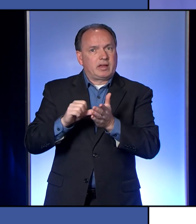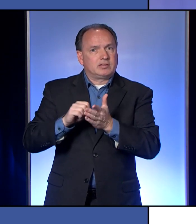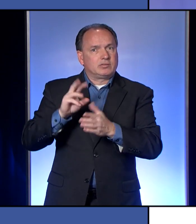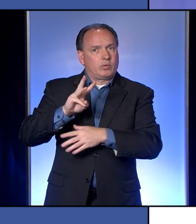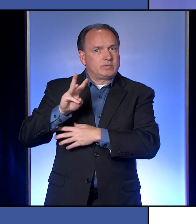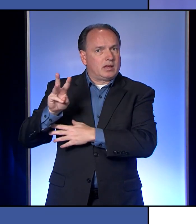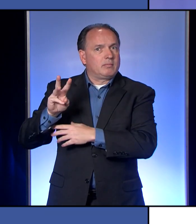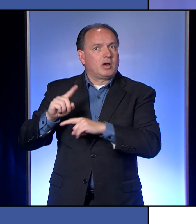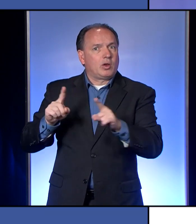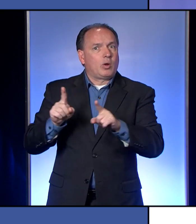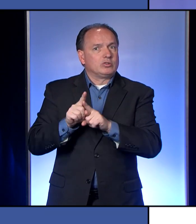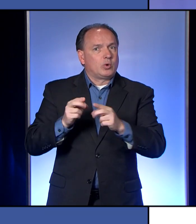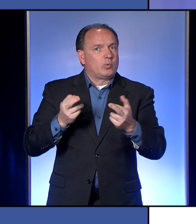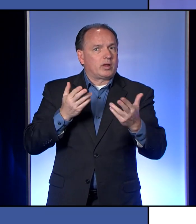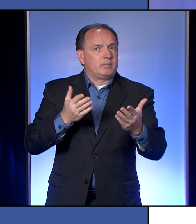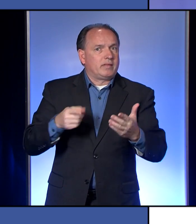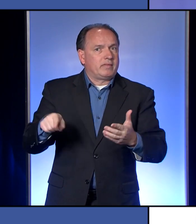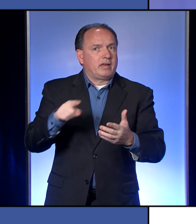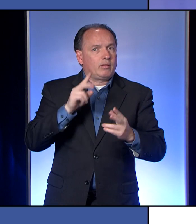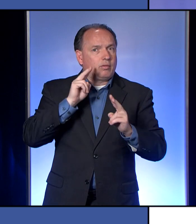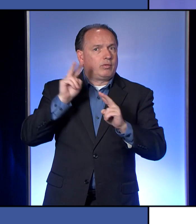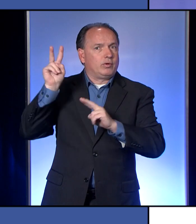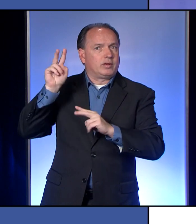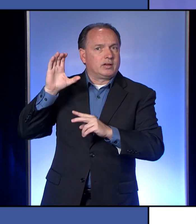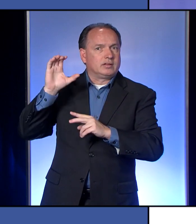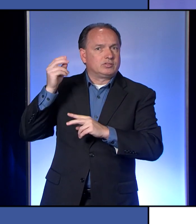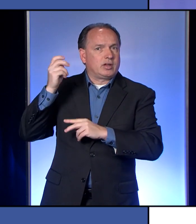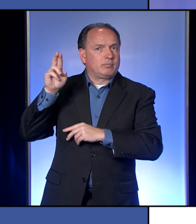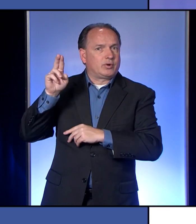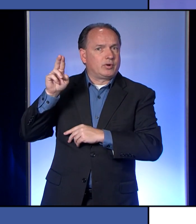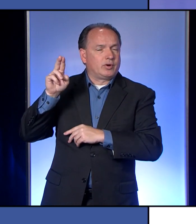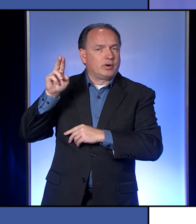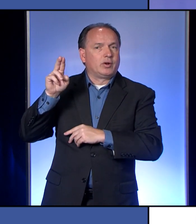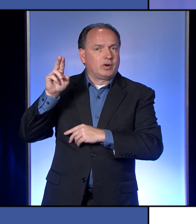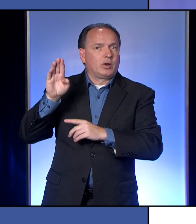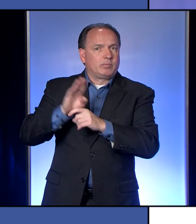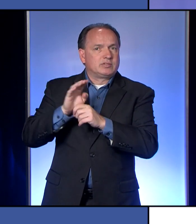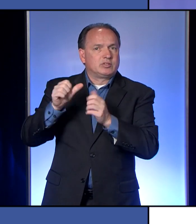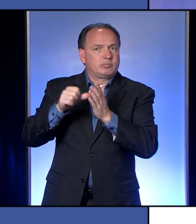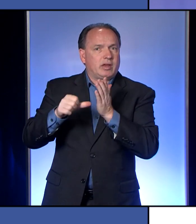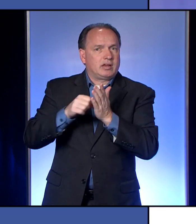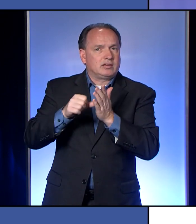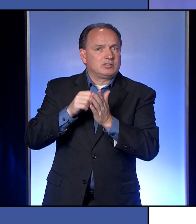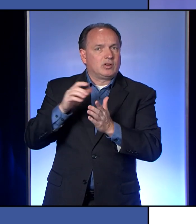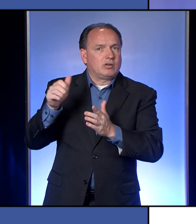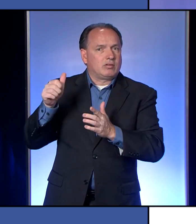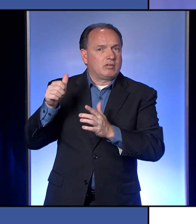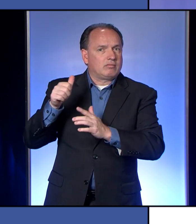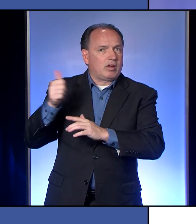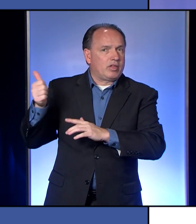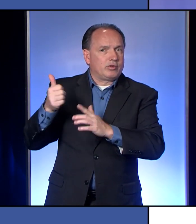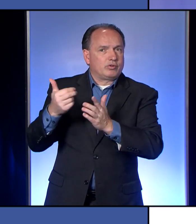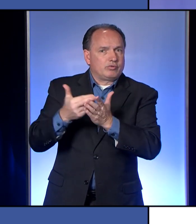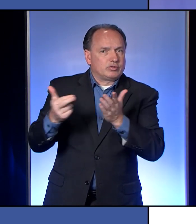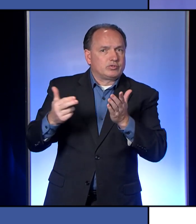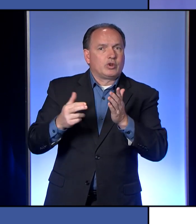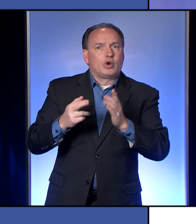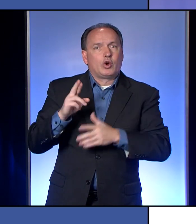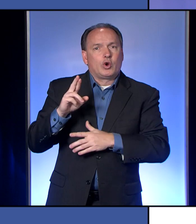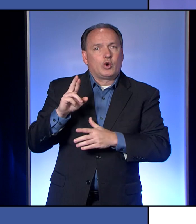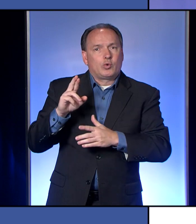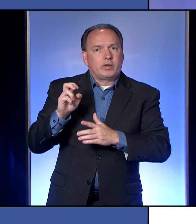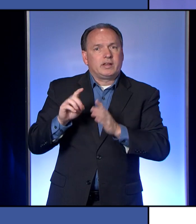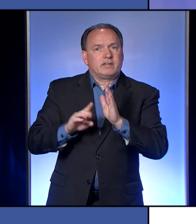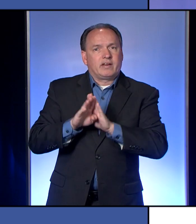also recommend that they look at the Chamber's business page and all the resources that are out there for businesses, to look at the Redevelopment Authority, the